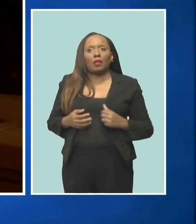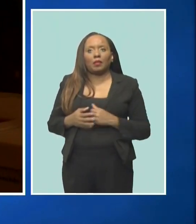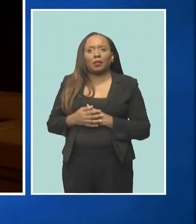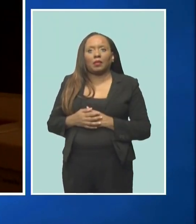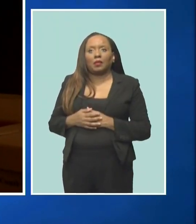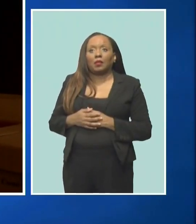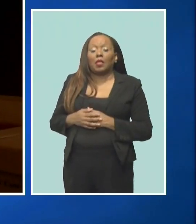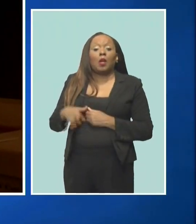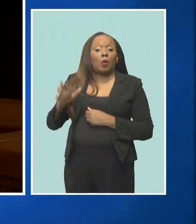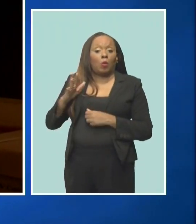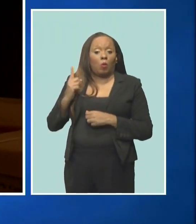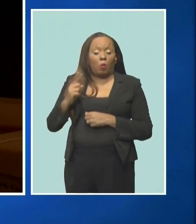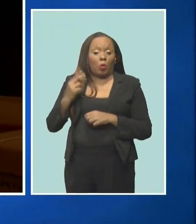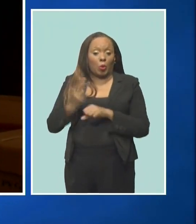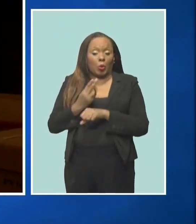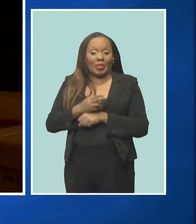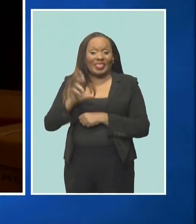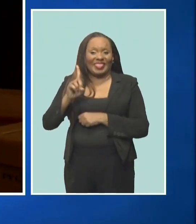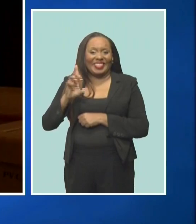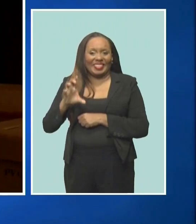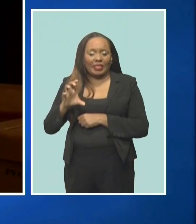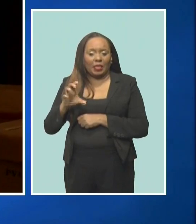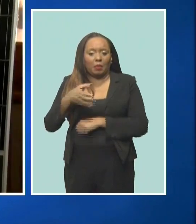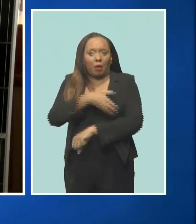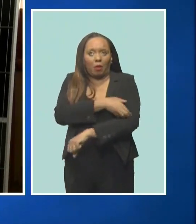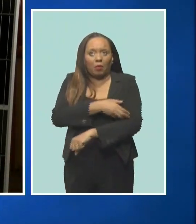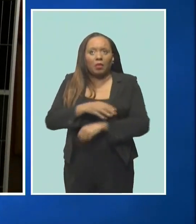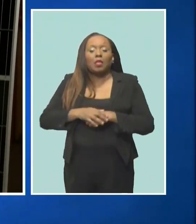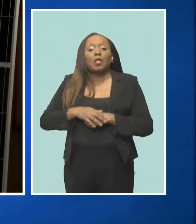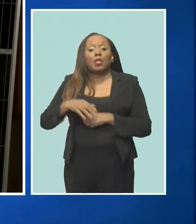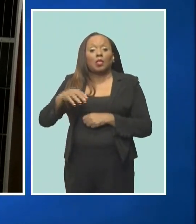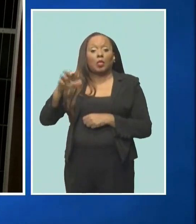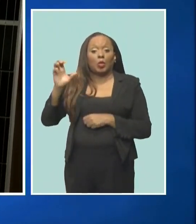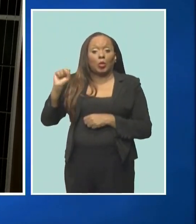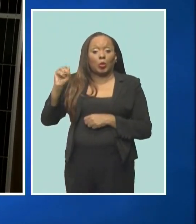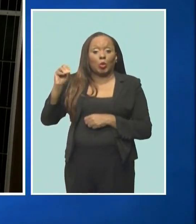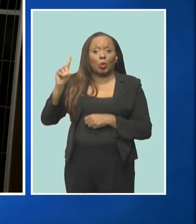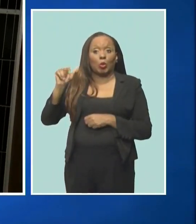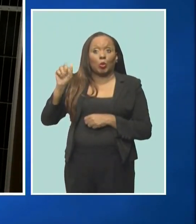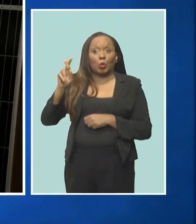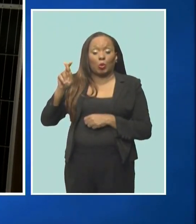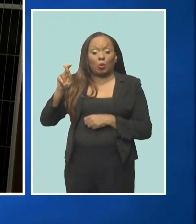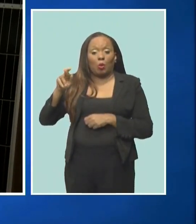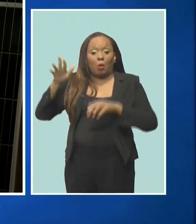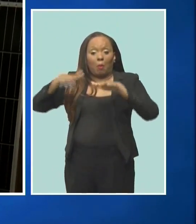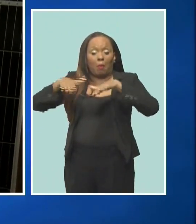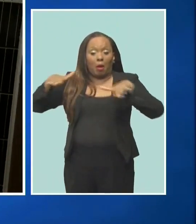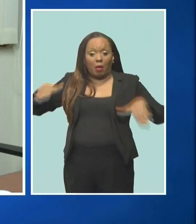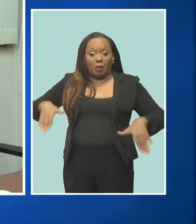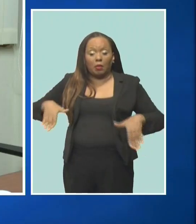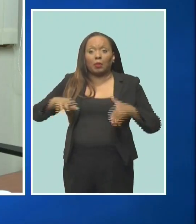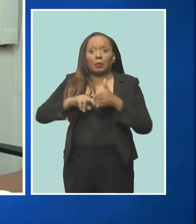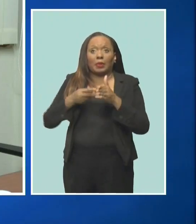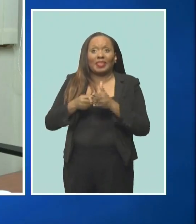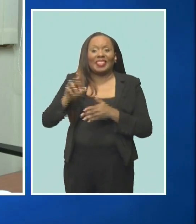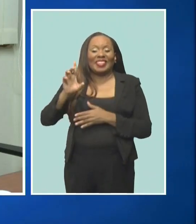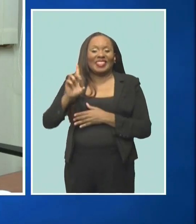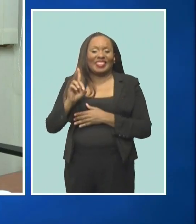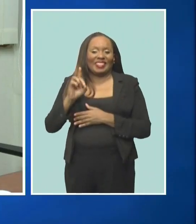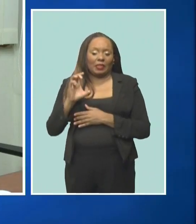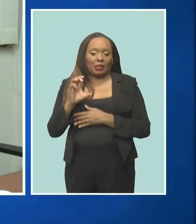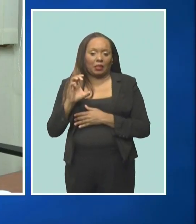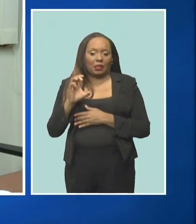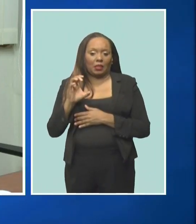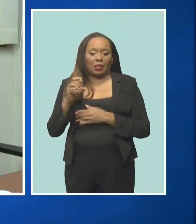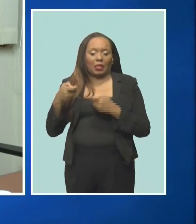the DC powers. That means solar panel create DC current, and the air